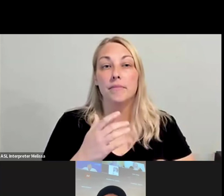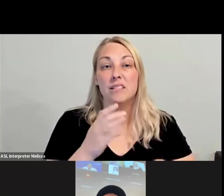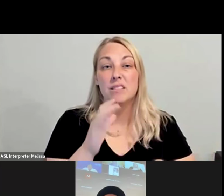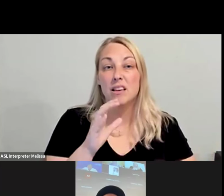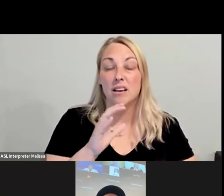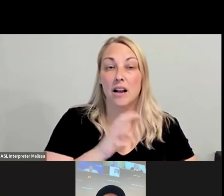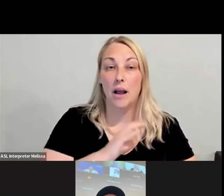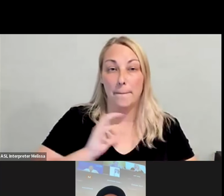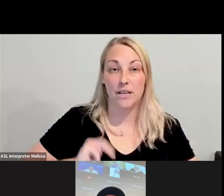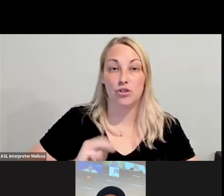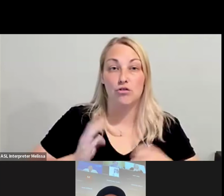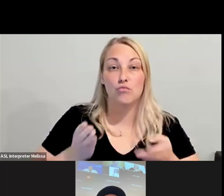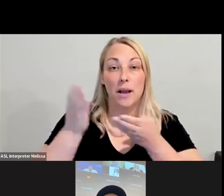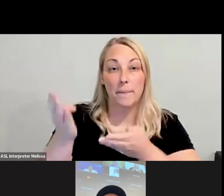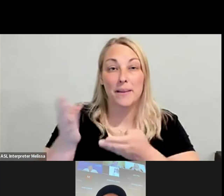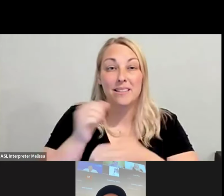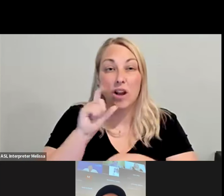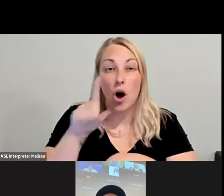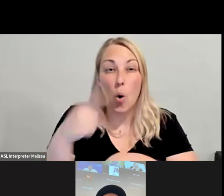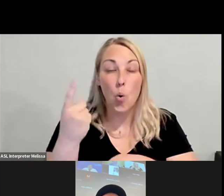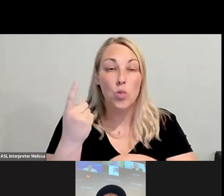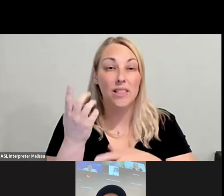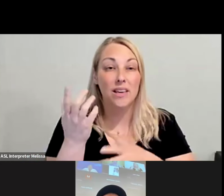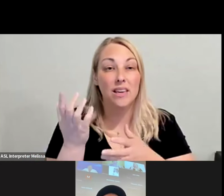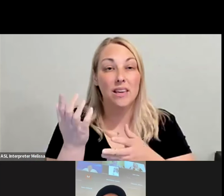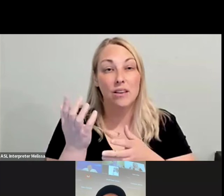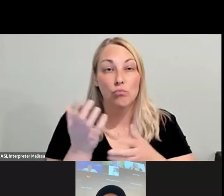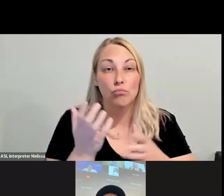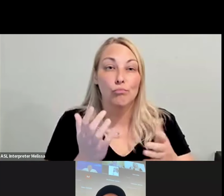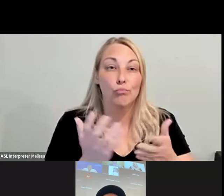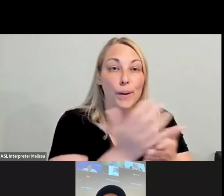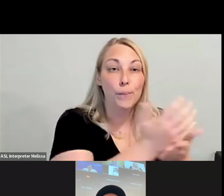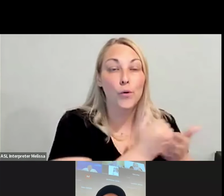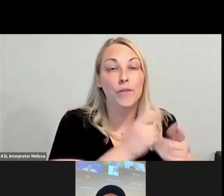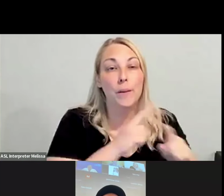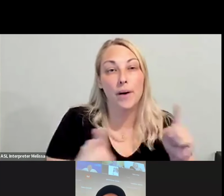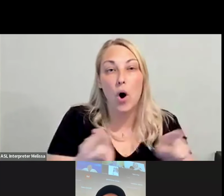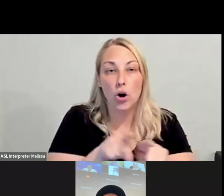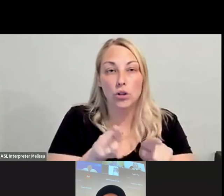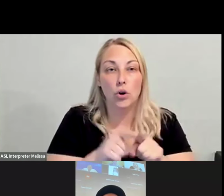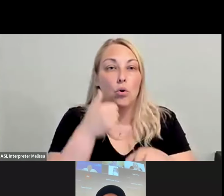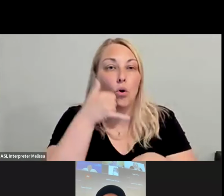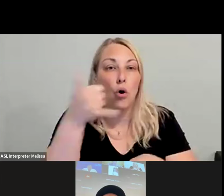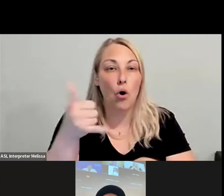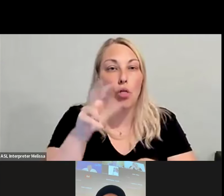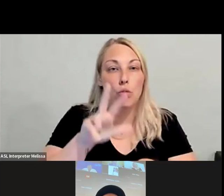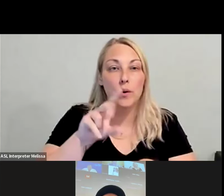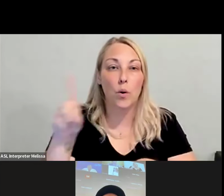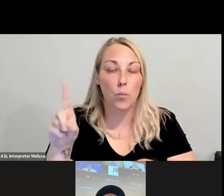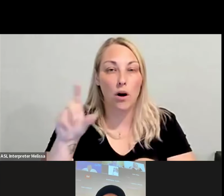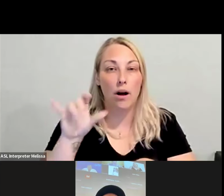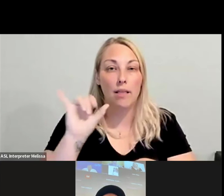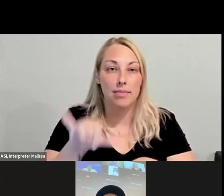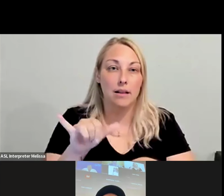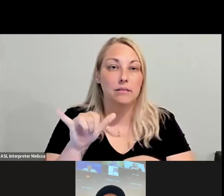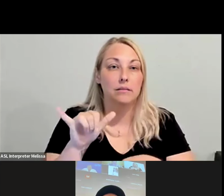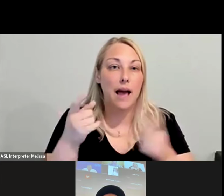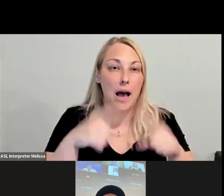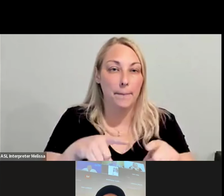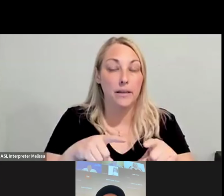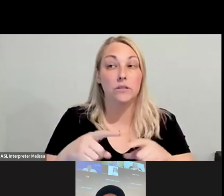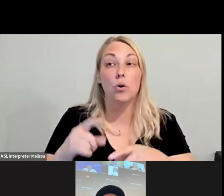that he not just remove it, but then maybe he call 311. That way that there can be documentation that this is occurring. He has started to do